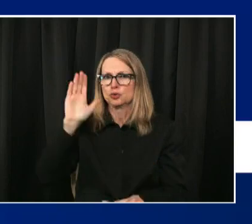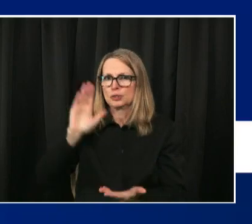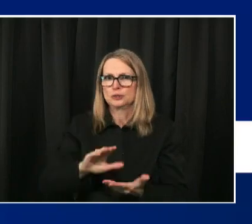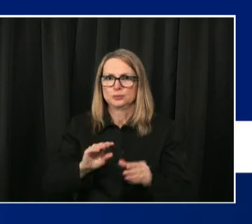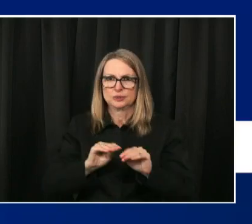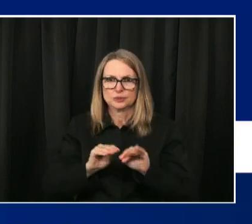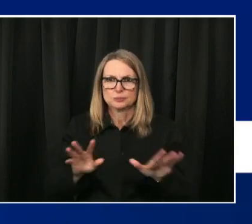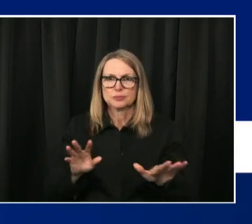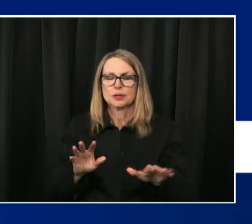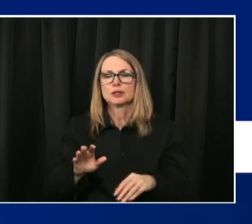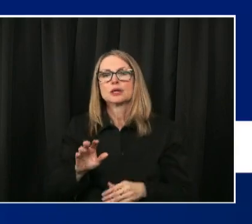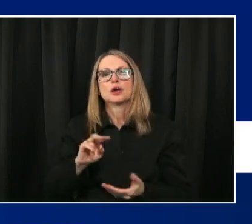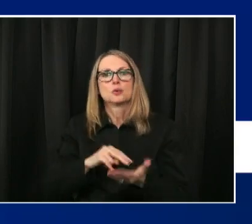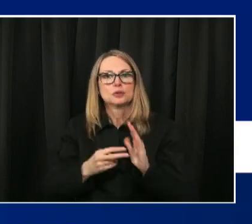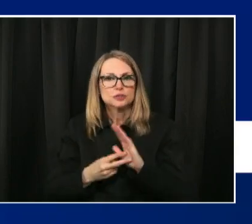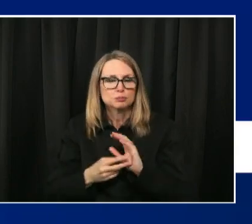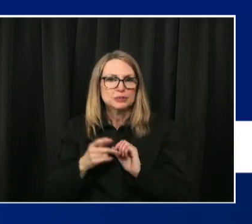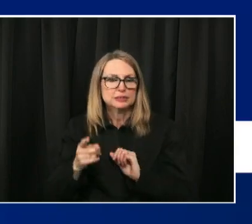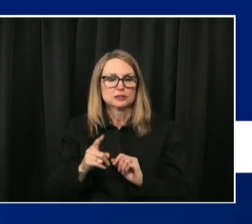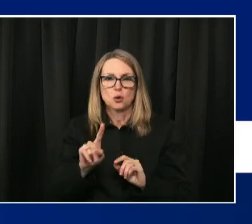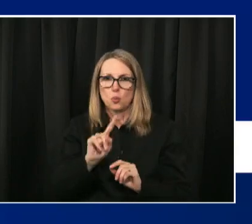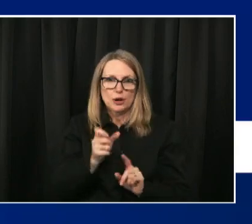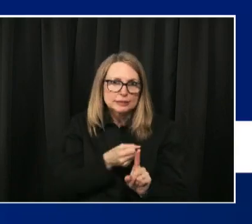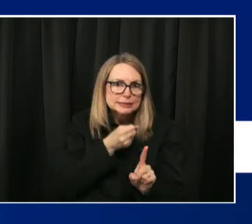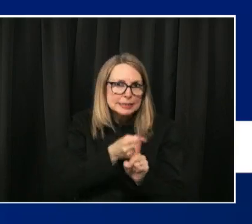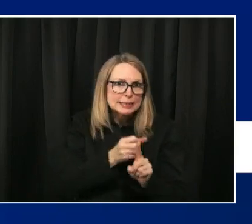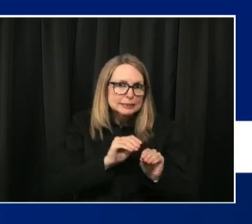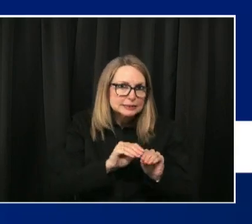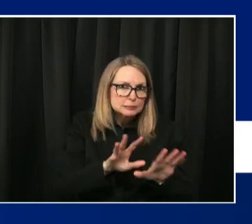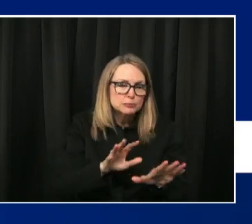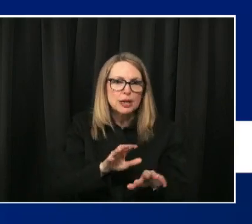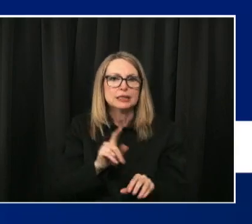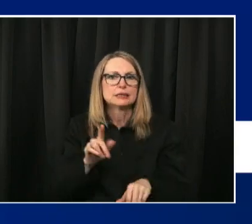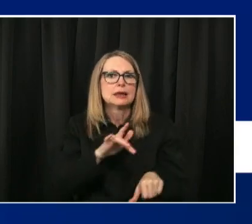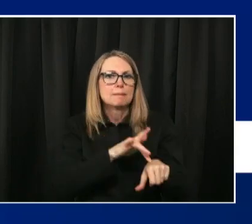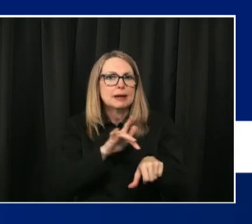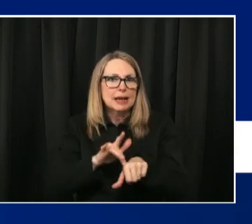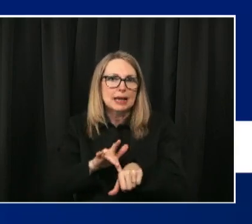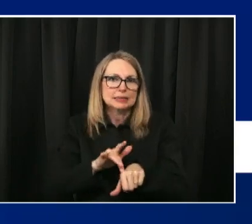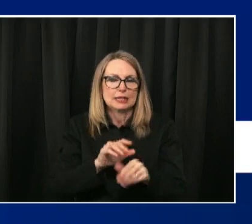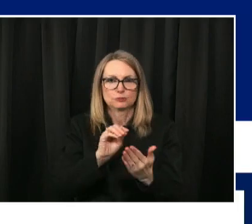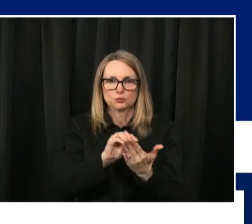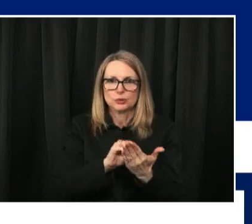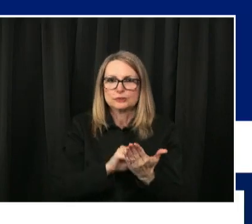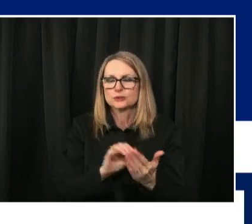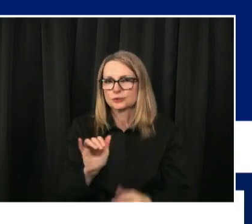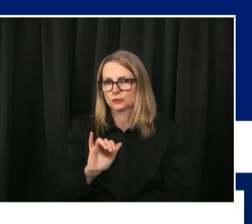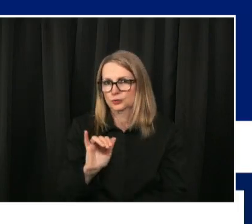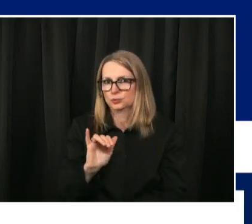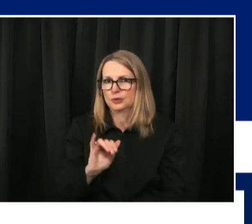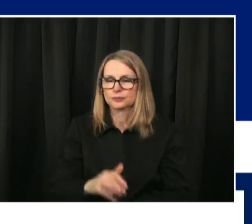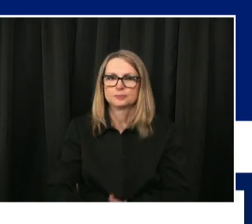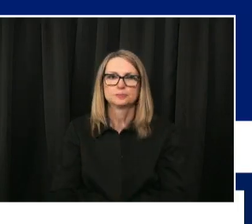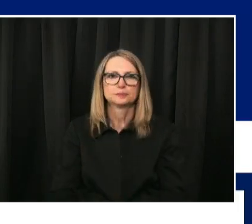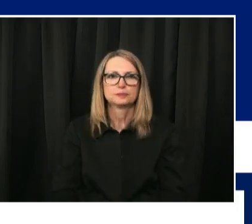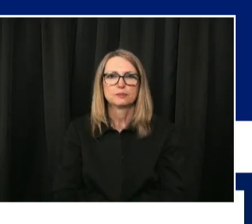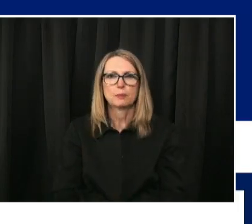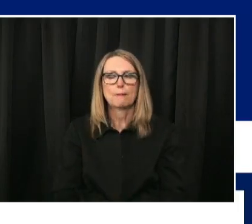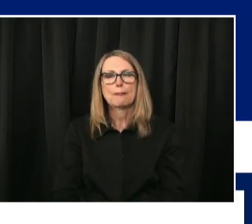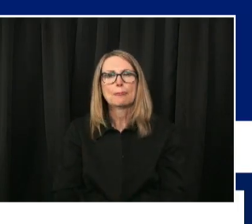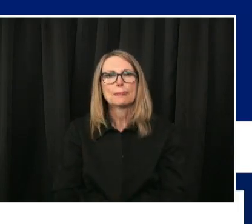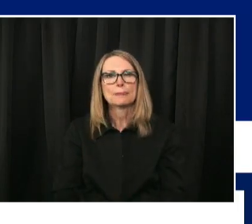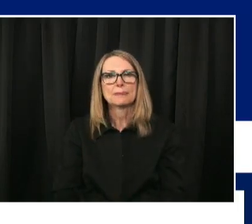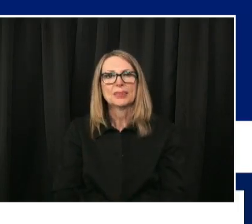case investigation, contact tracing, outbreak investigations, all of those tools. Next slide. So I want to talk a little